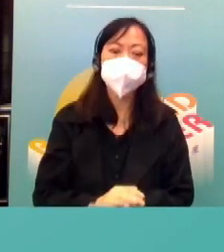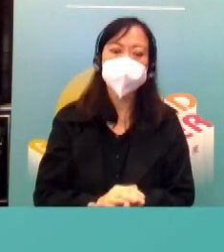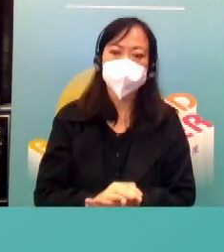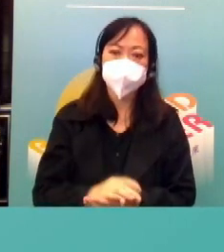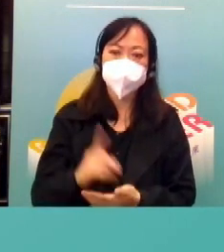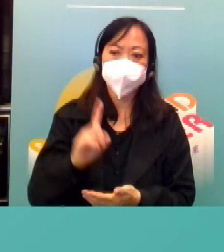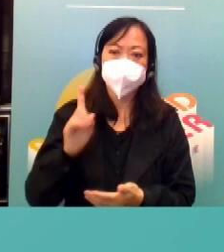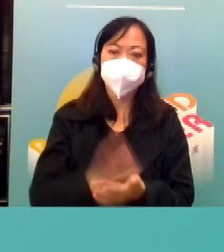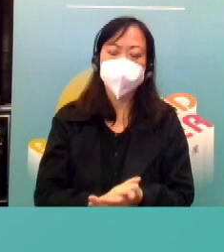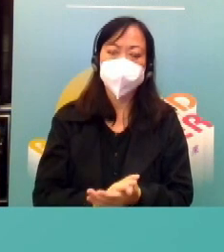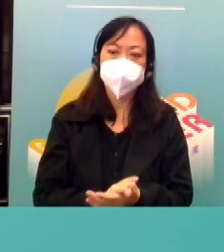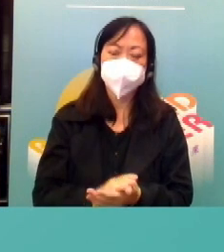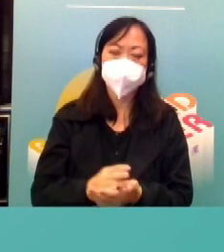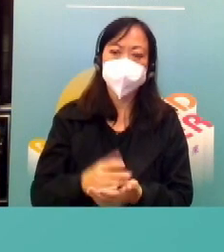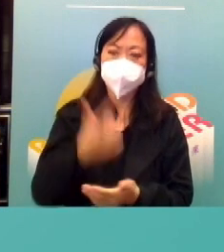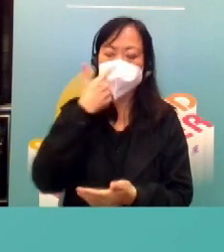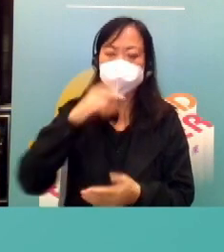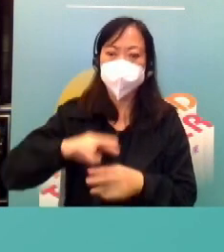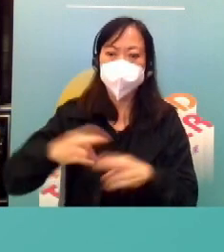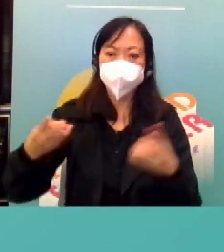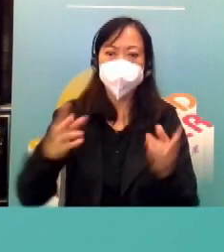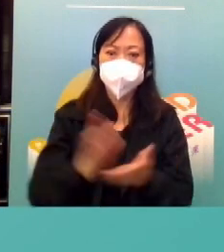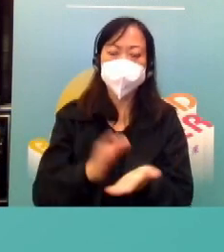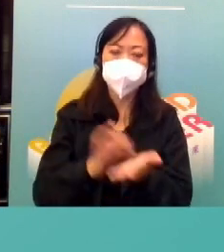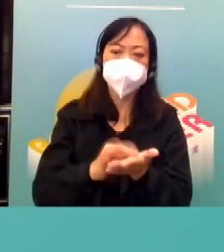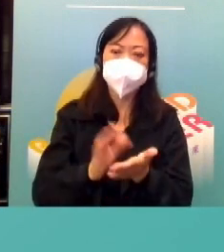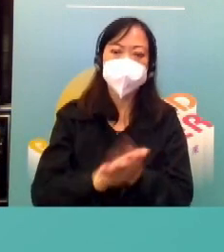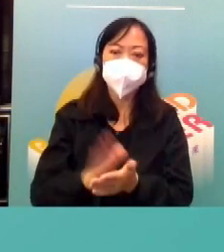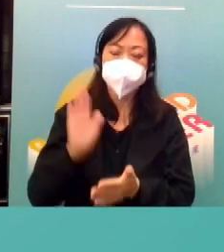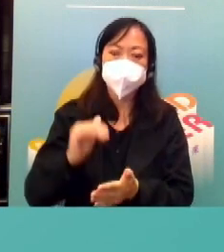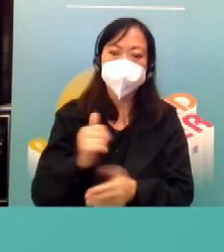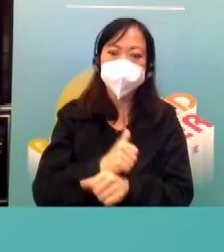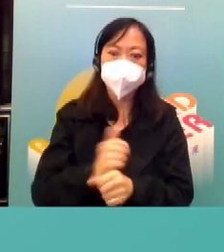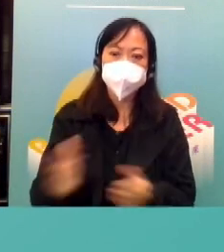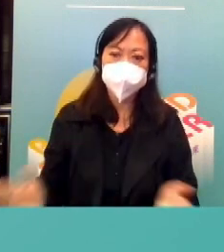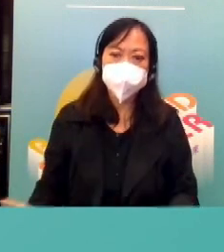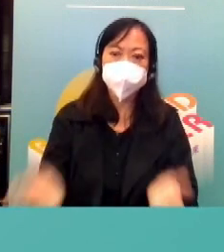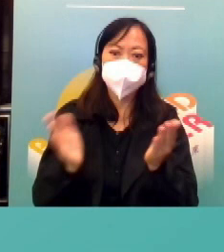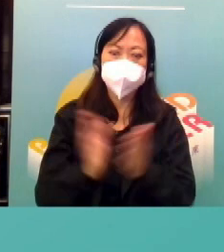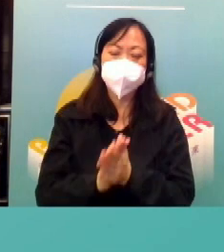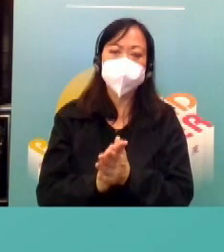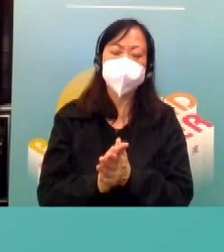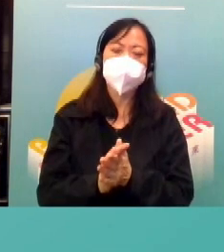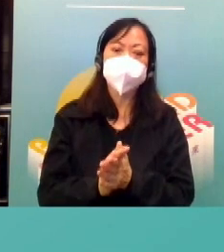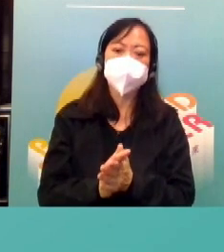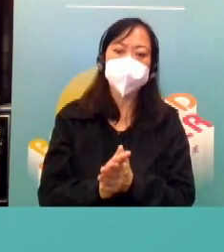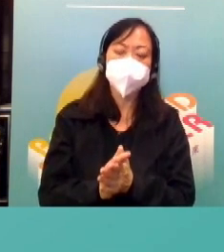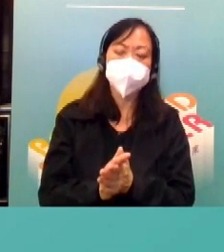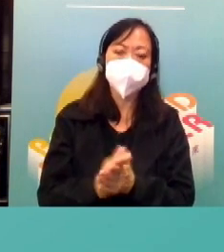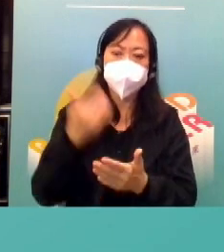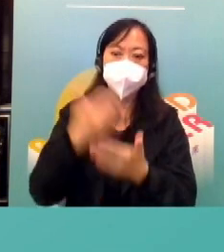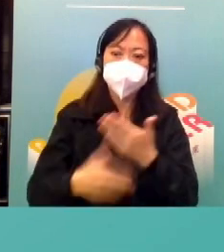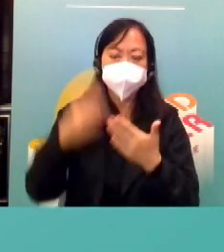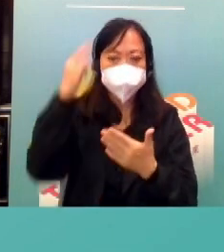the opportunities to drive the carbon agenda and the transition to a net zero future through the